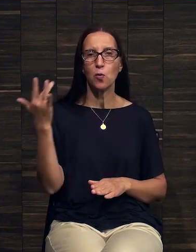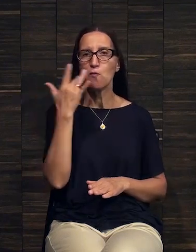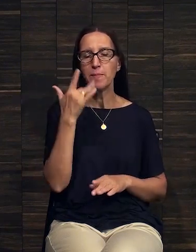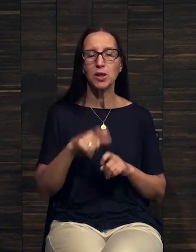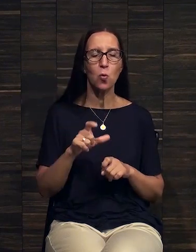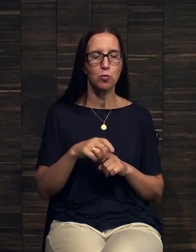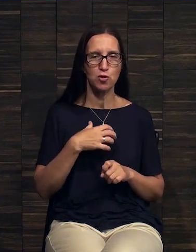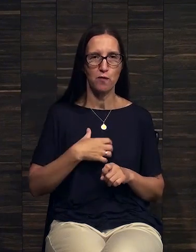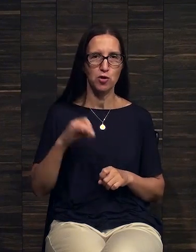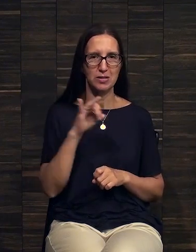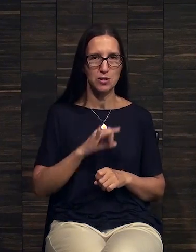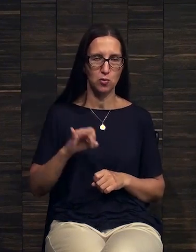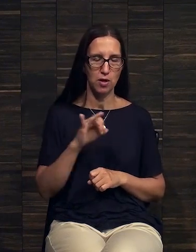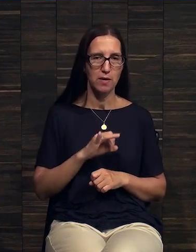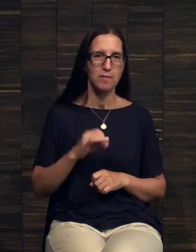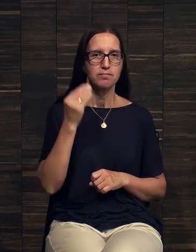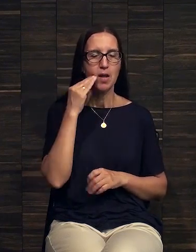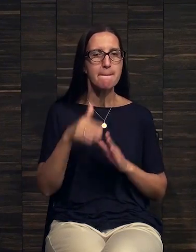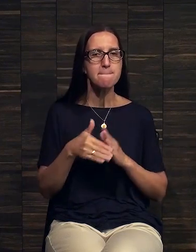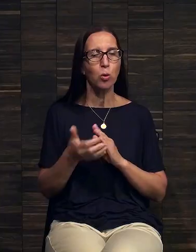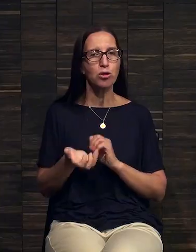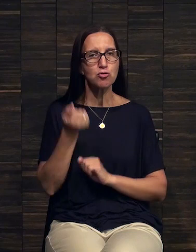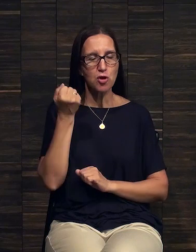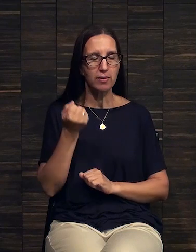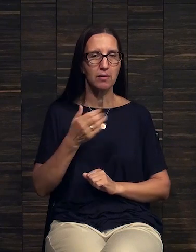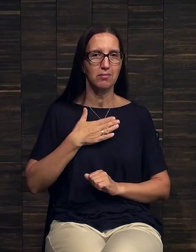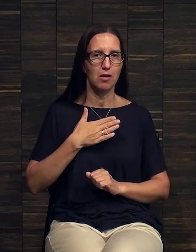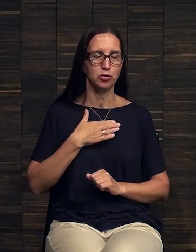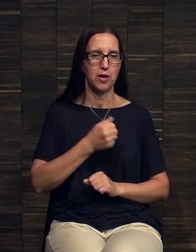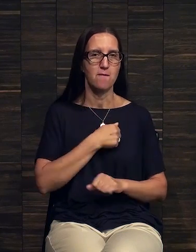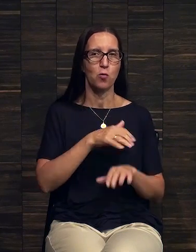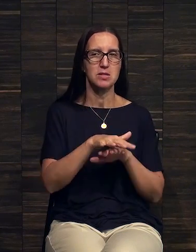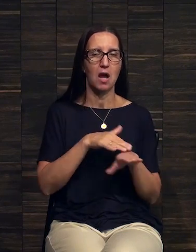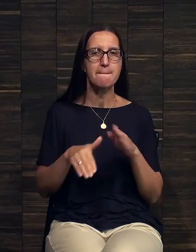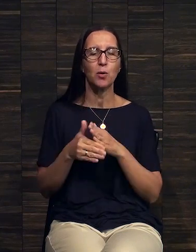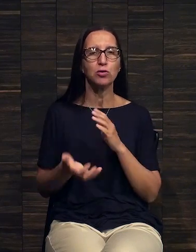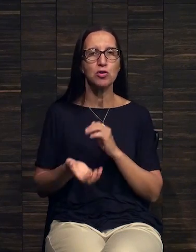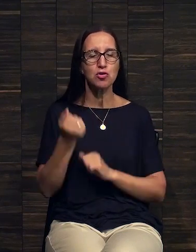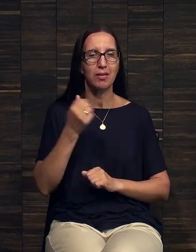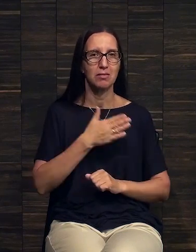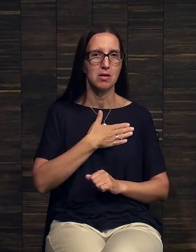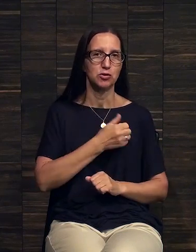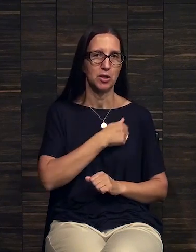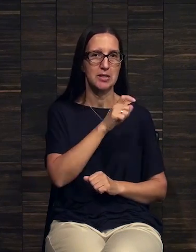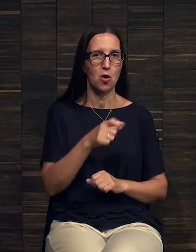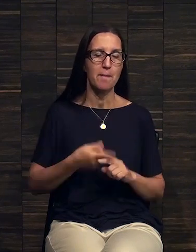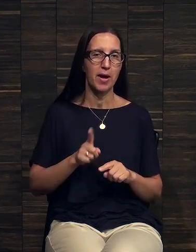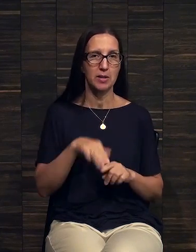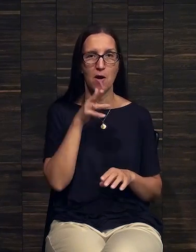took in the he wanted to support the troops. This is was his mission. He wanted to